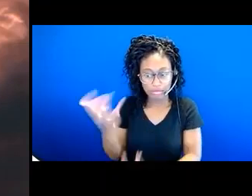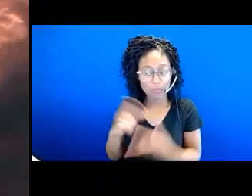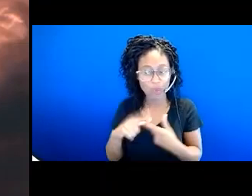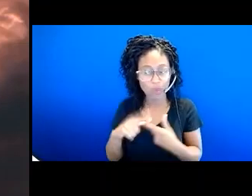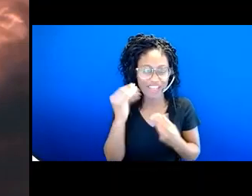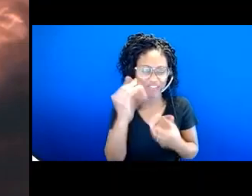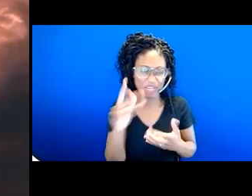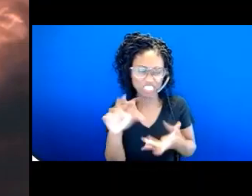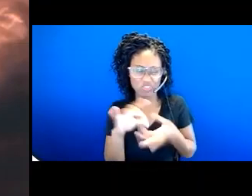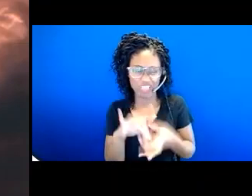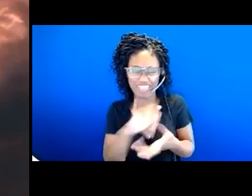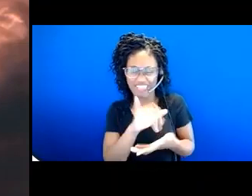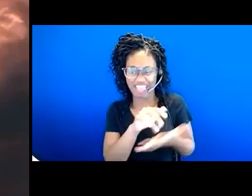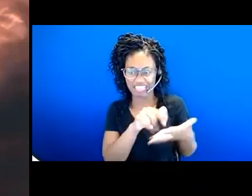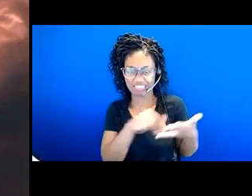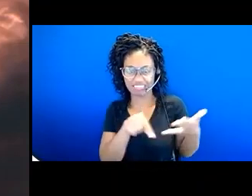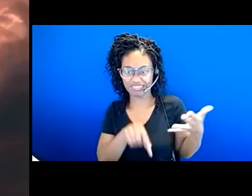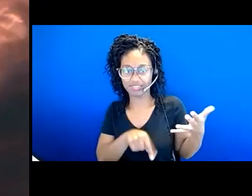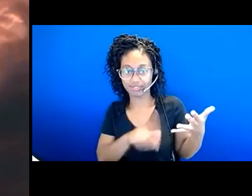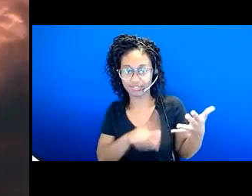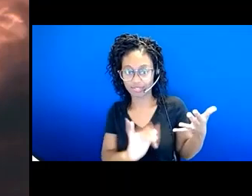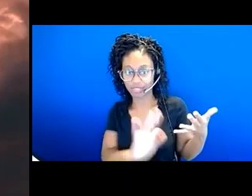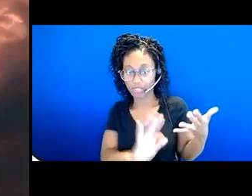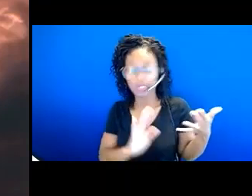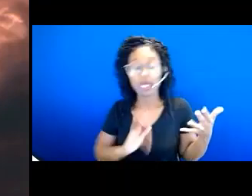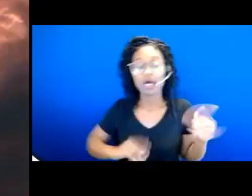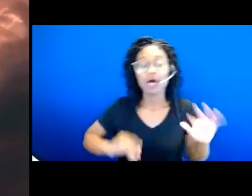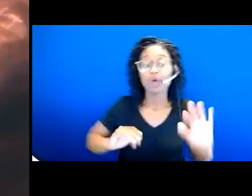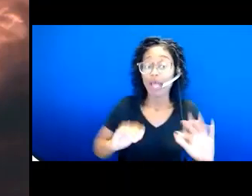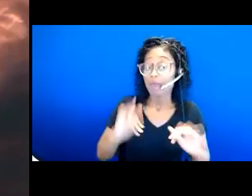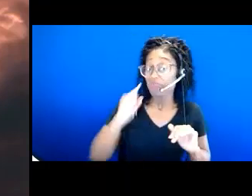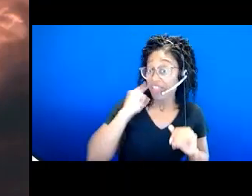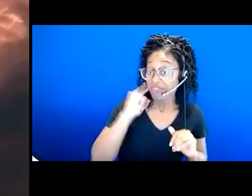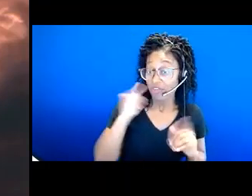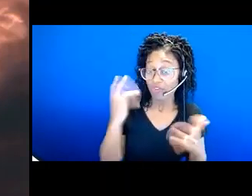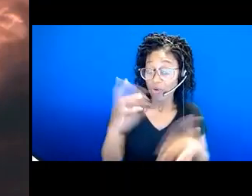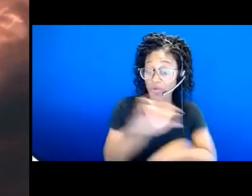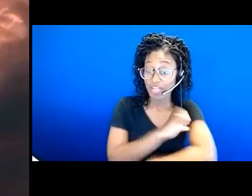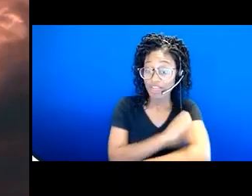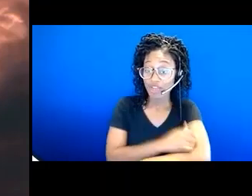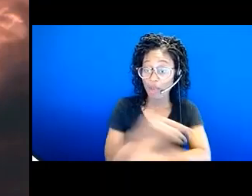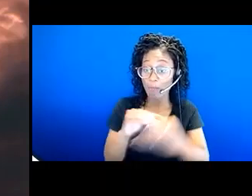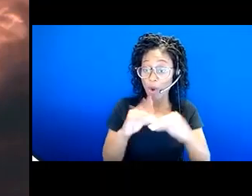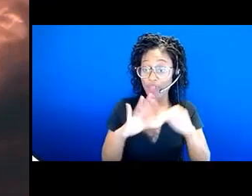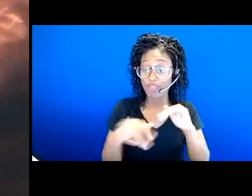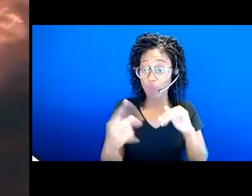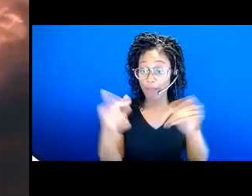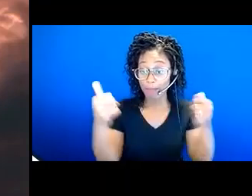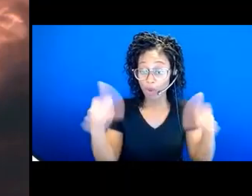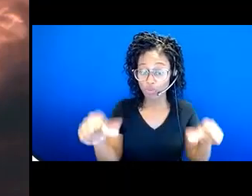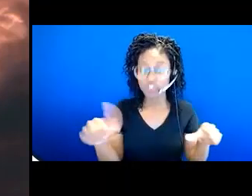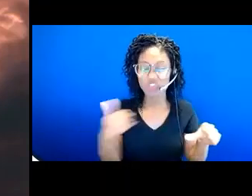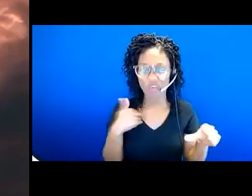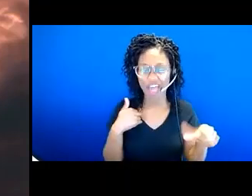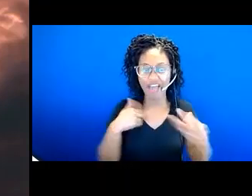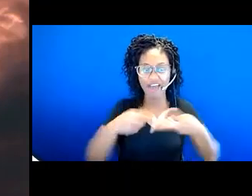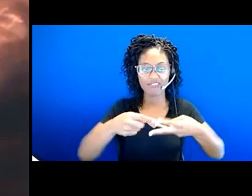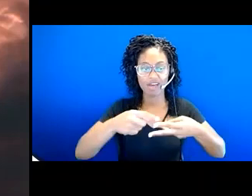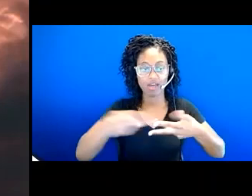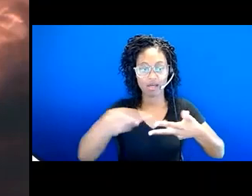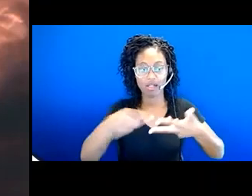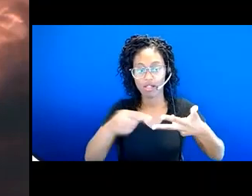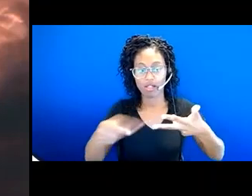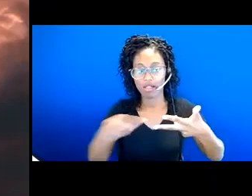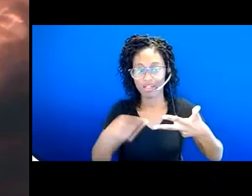your presentation. If you've been authorized to produce more than one poster, you'll see them listed here with the